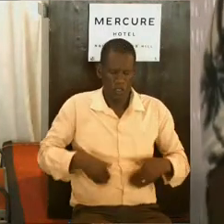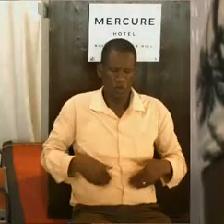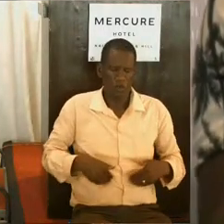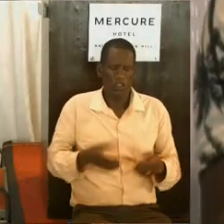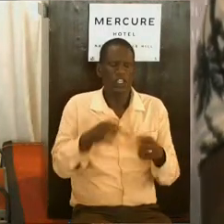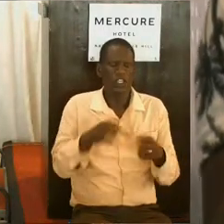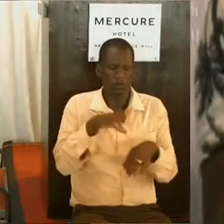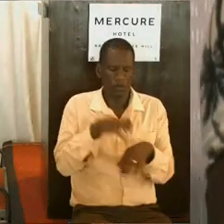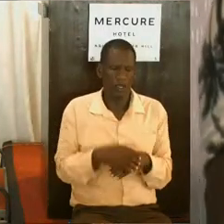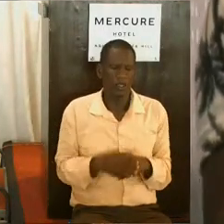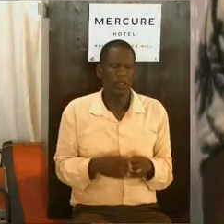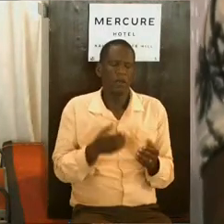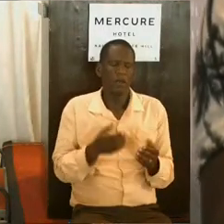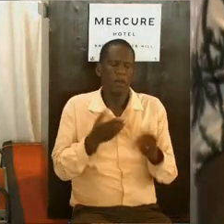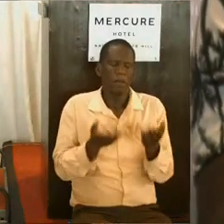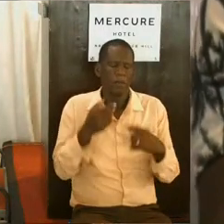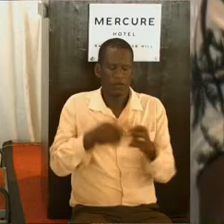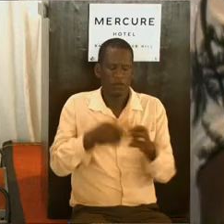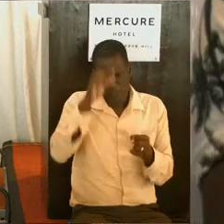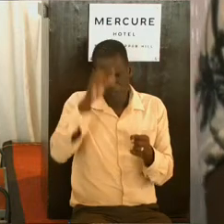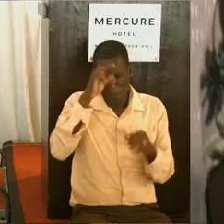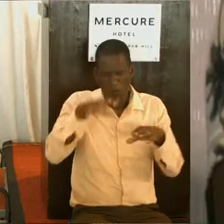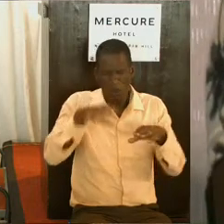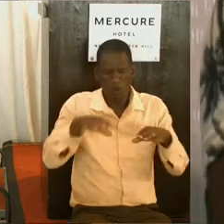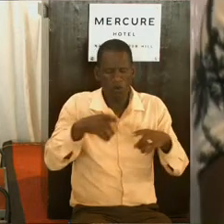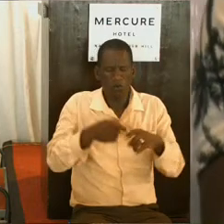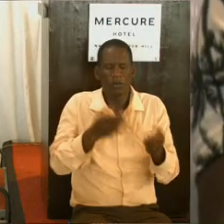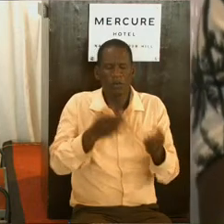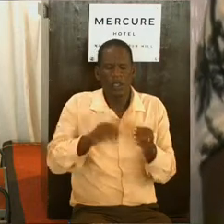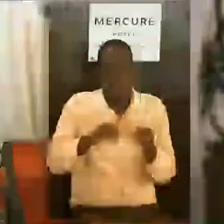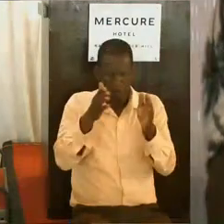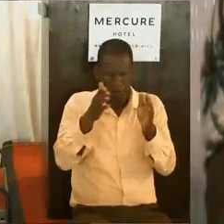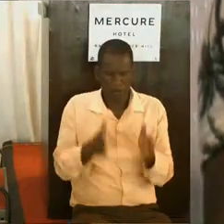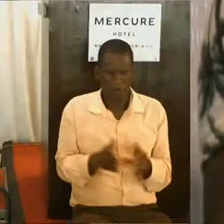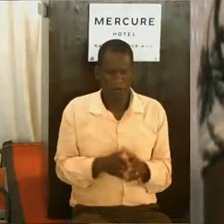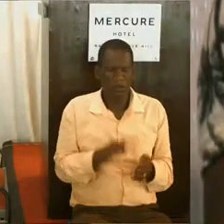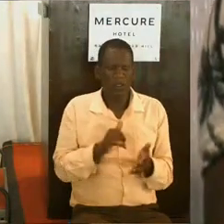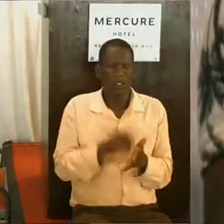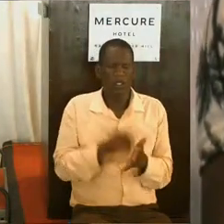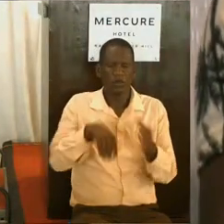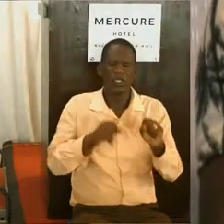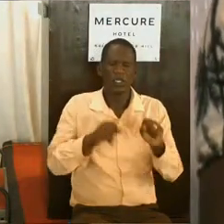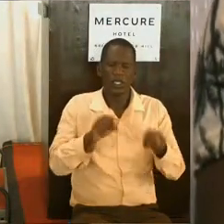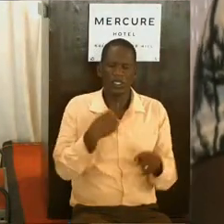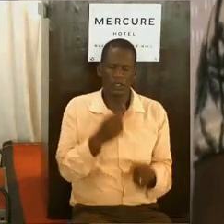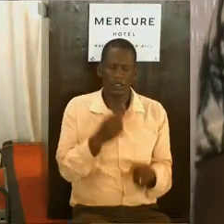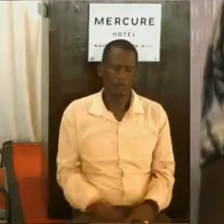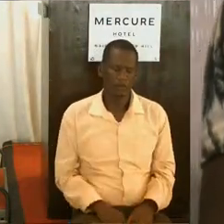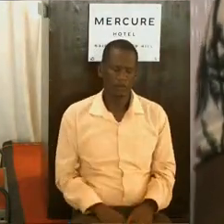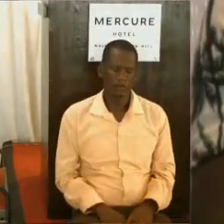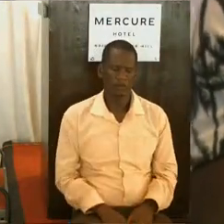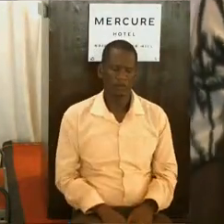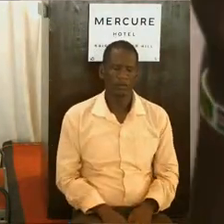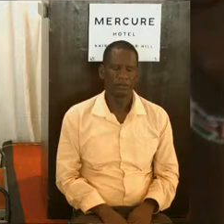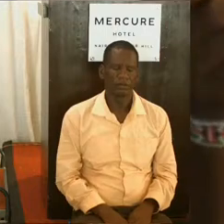are supposed to get either from the government or from any other well wishes that is what I can say